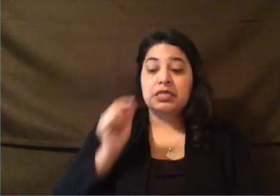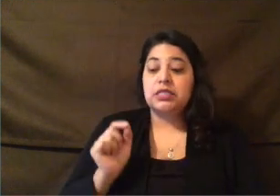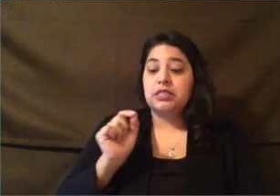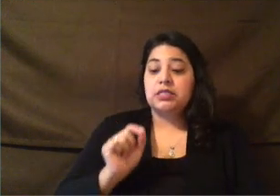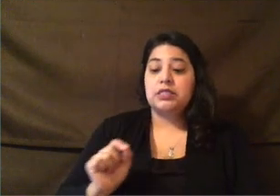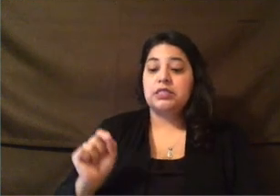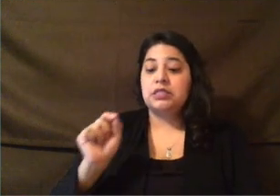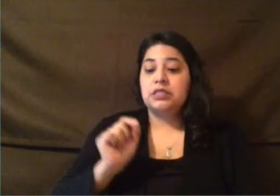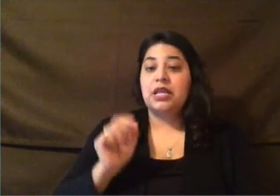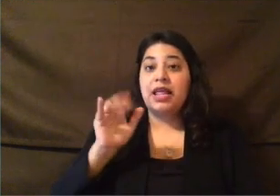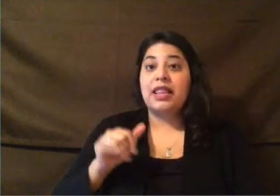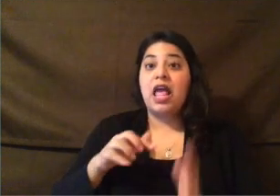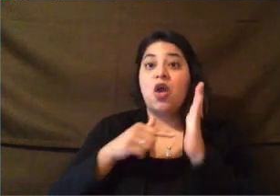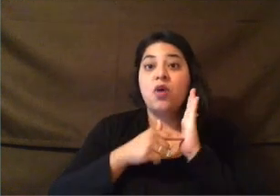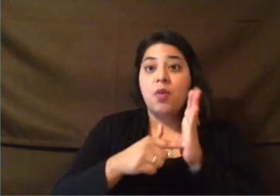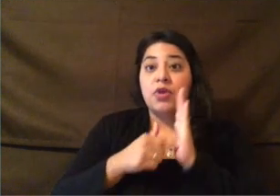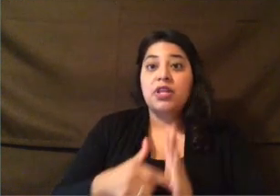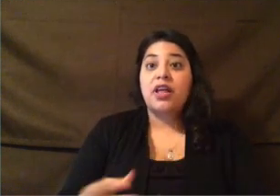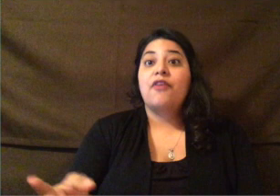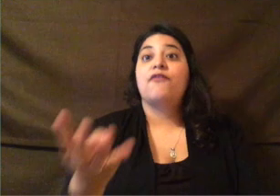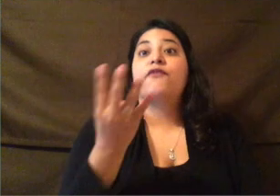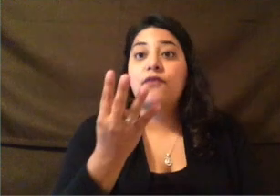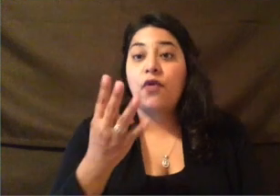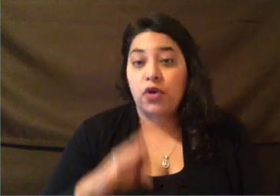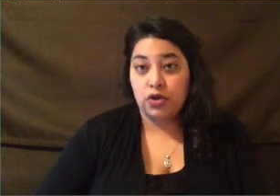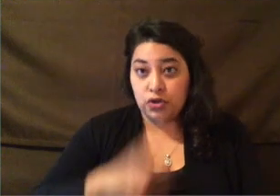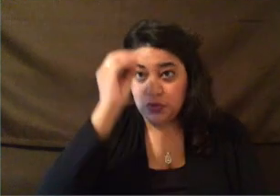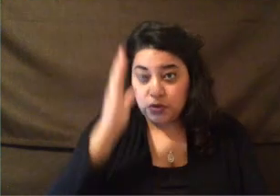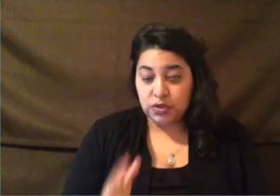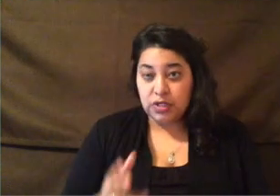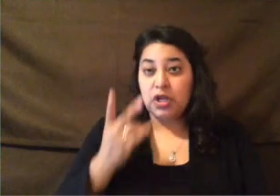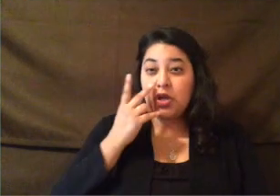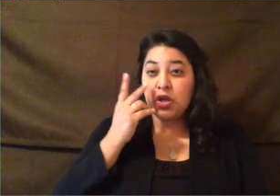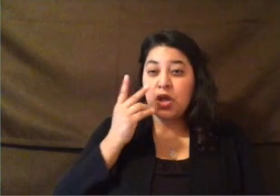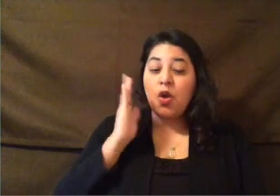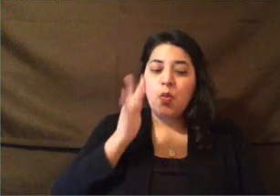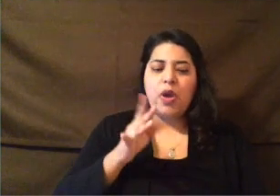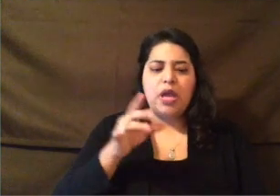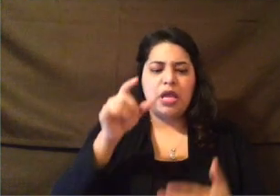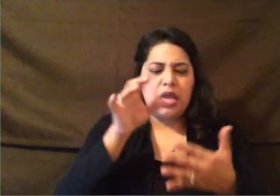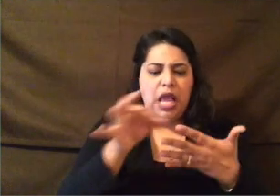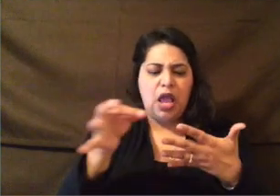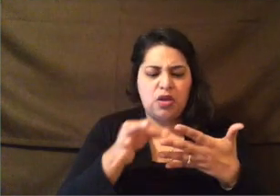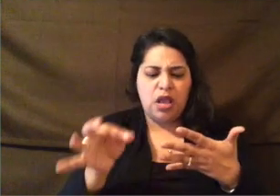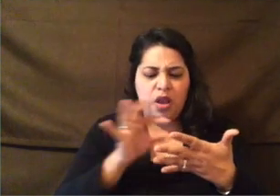is telling me that every time I see a circle, that represents 4 students.